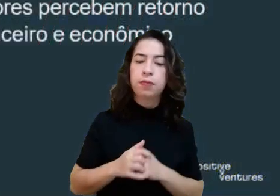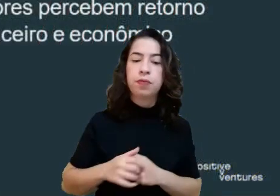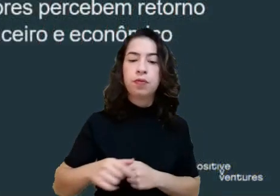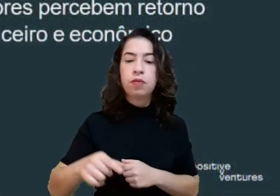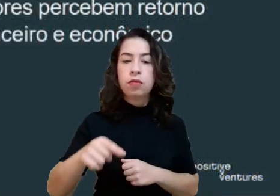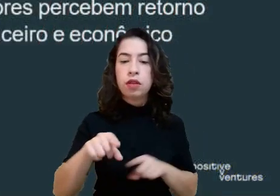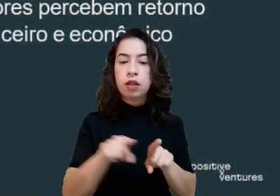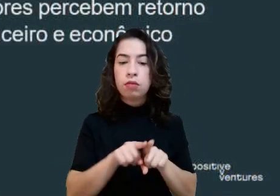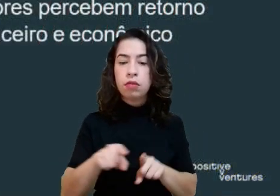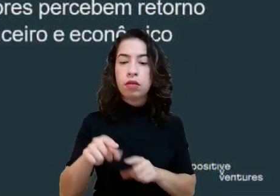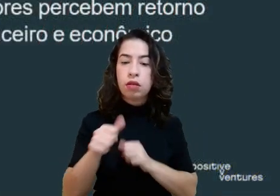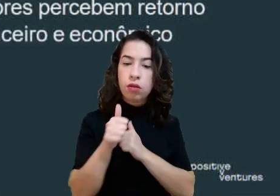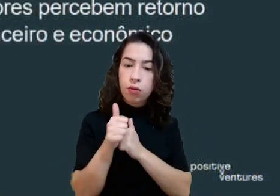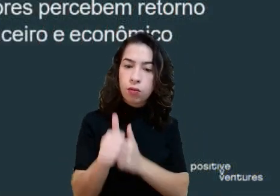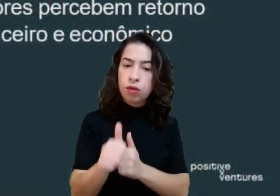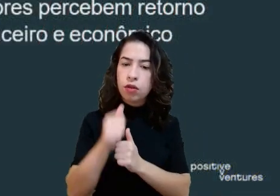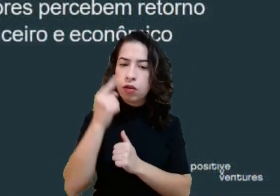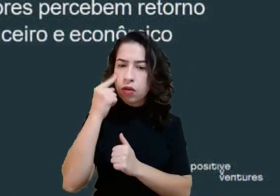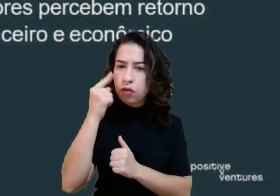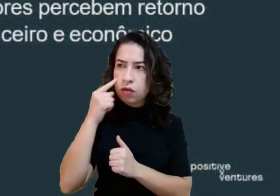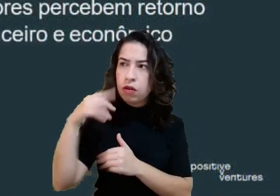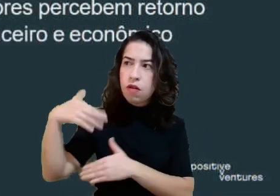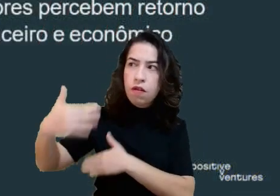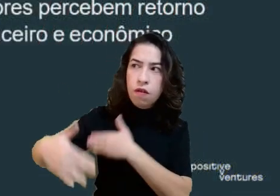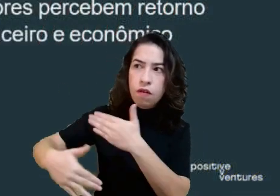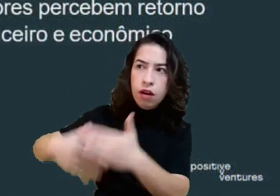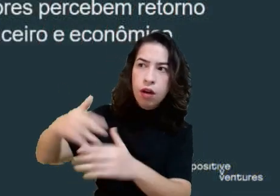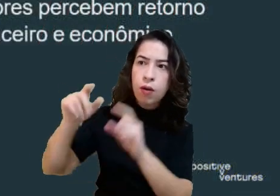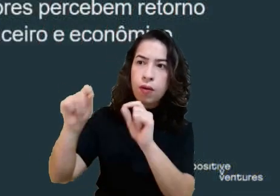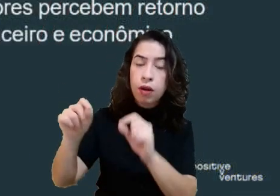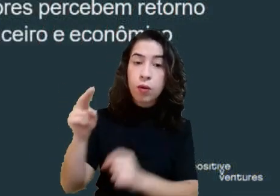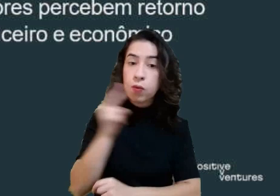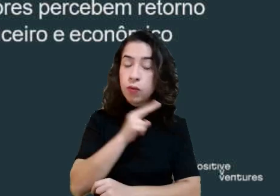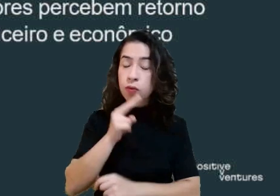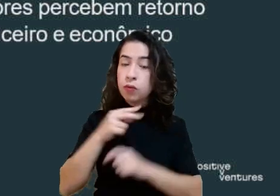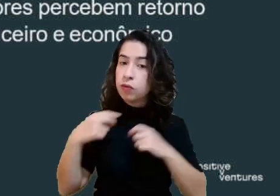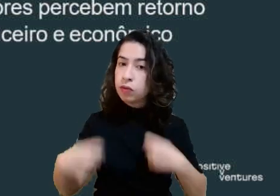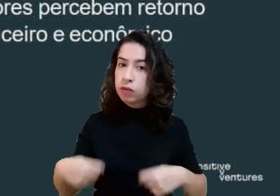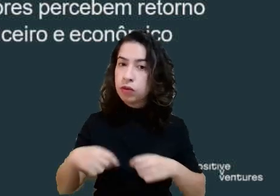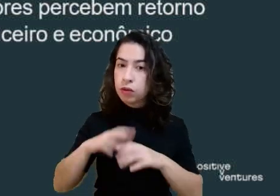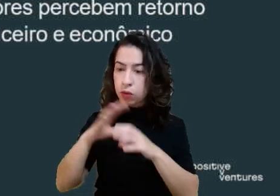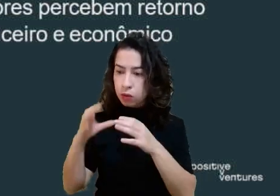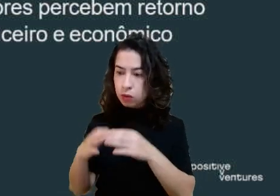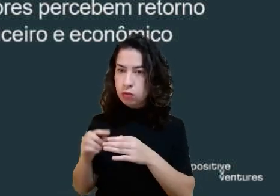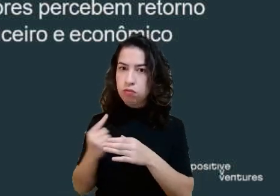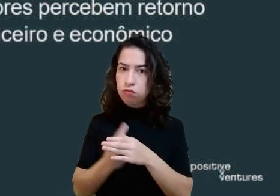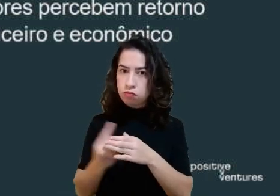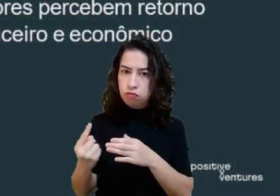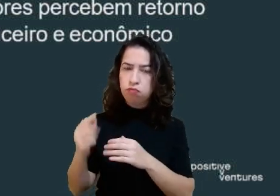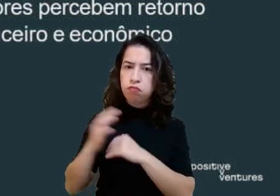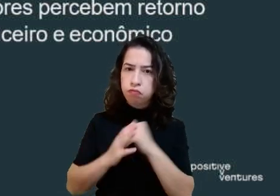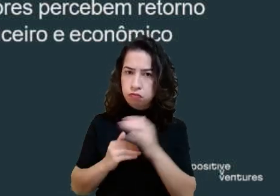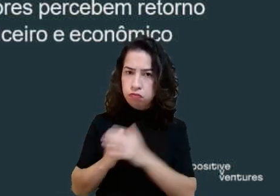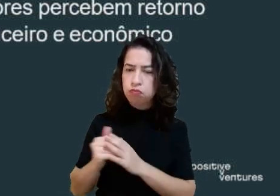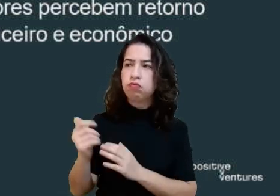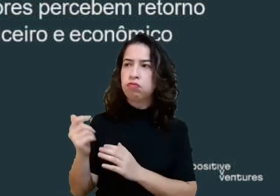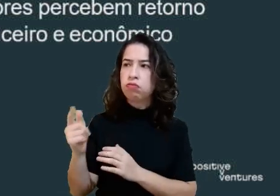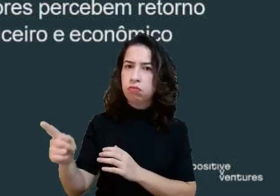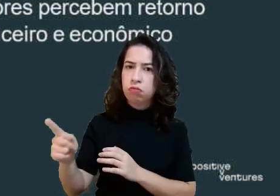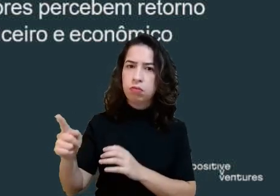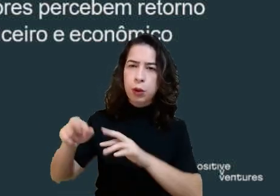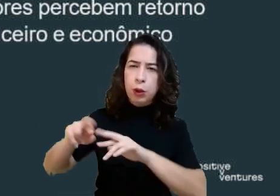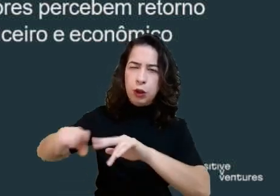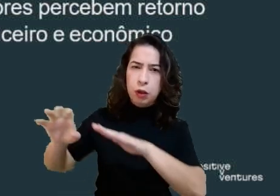this equation of looking to these macro trends that are so need, a qualified team, scalable solutions, potential